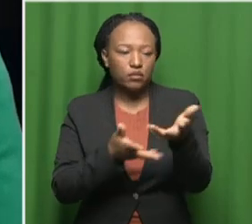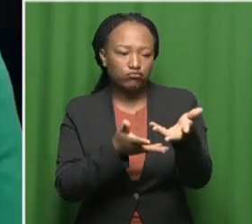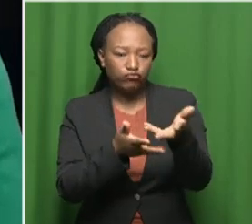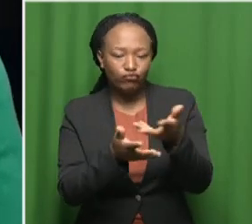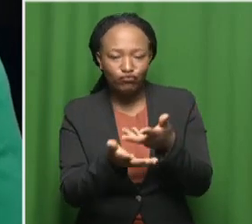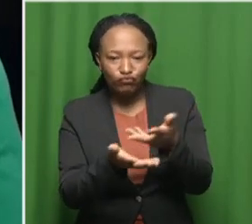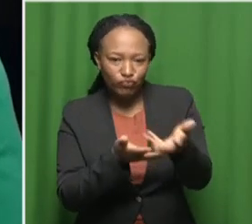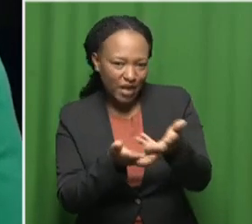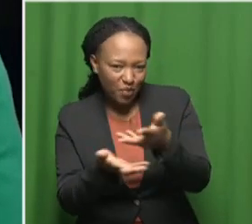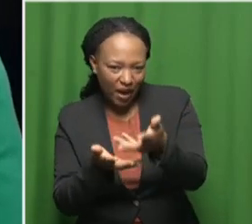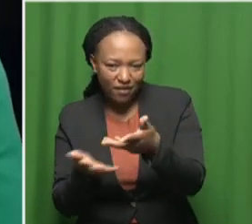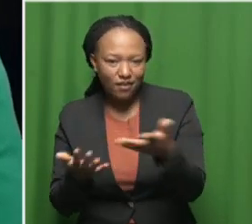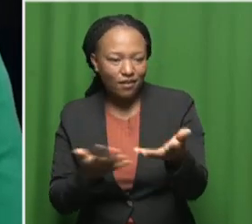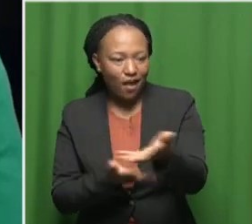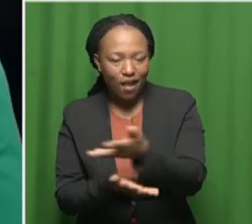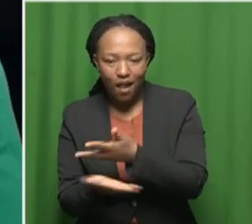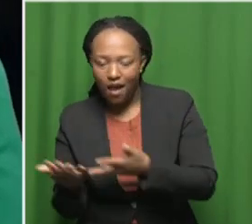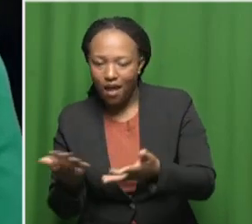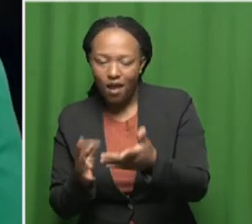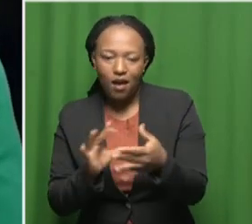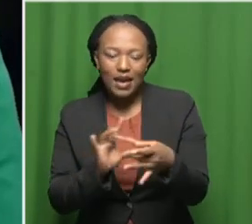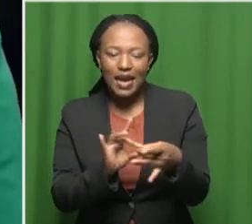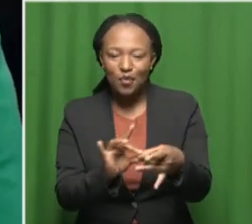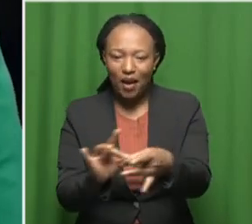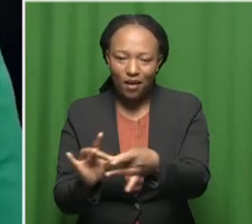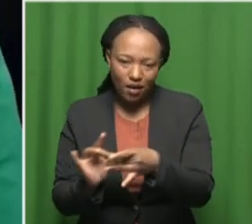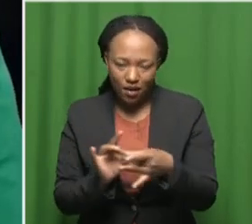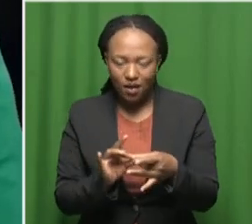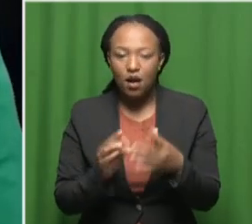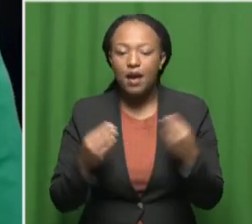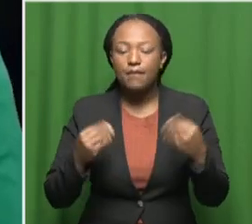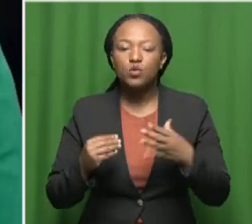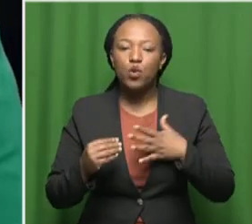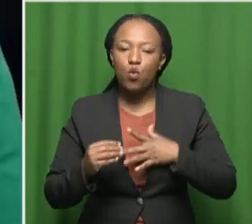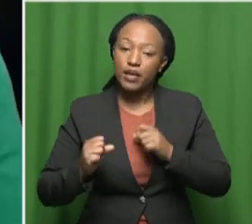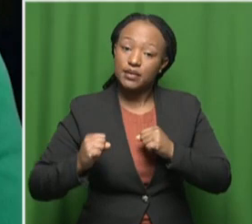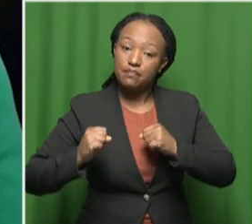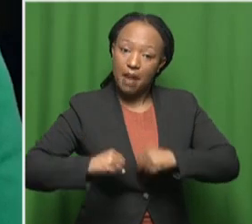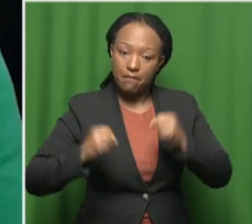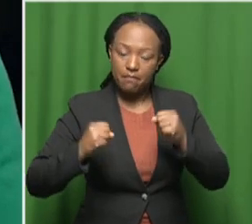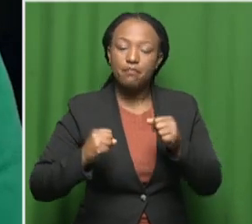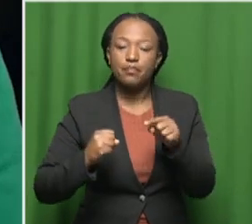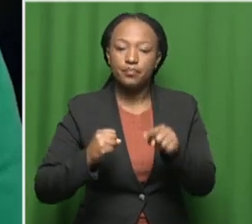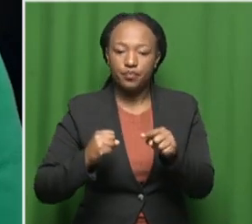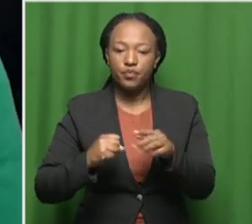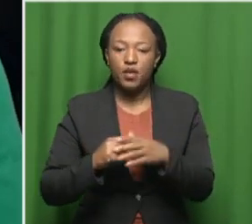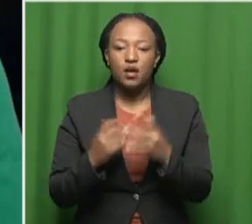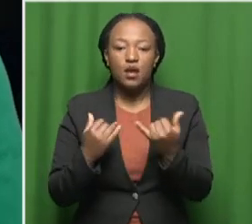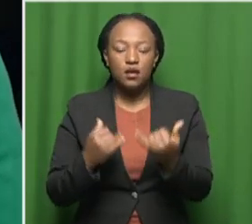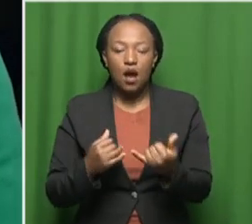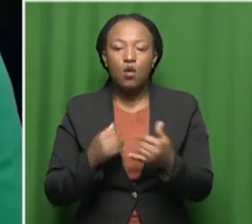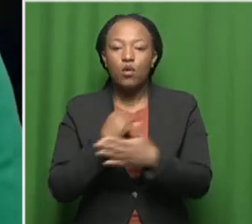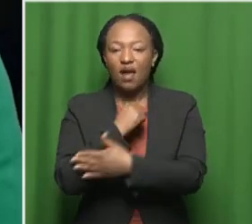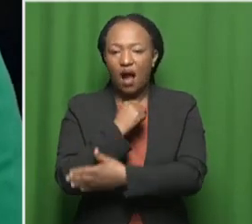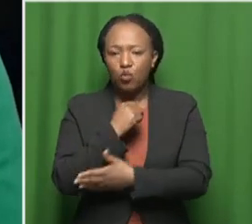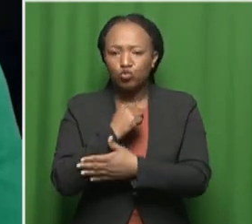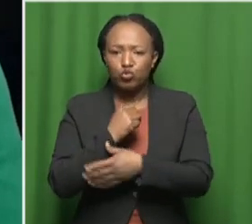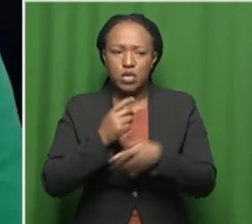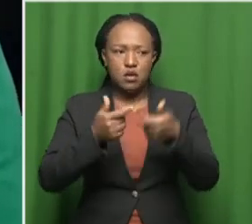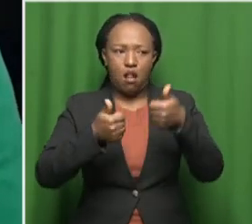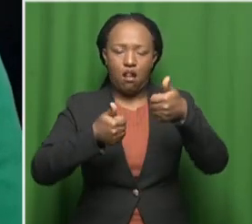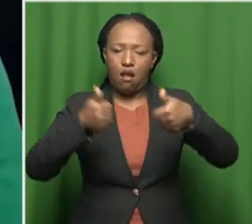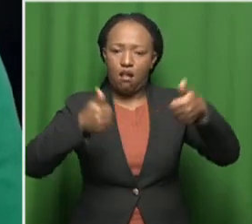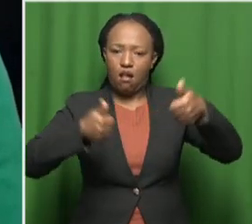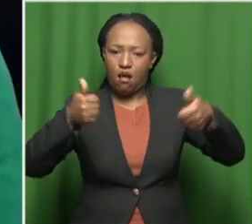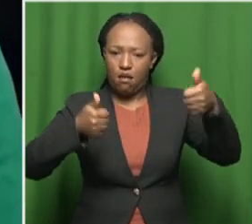course, as business, we believe in clinching deals. That's what we want to see at the end of the day. Right now, the heads of states are meeting. The